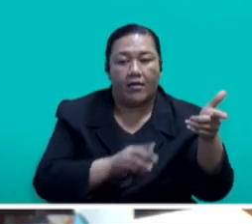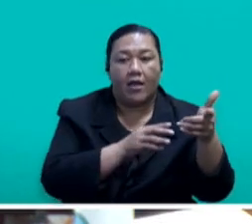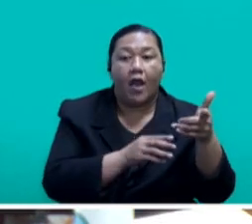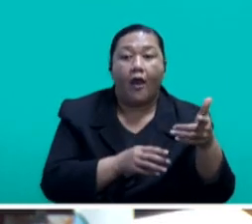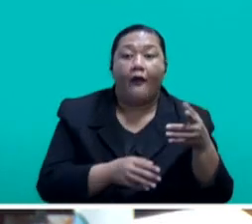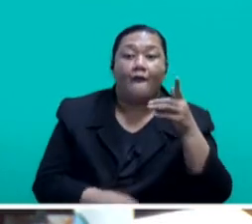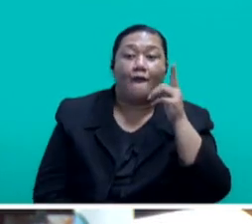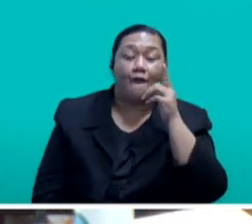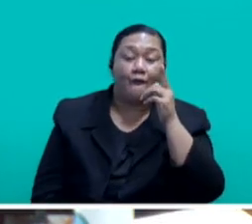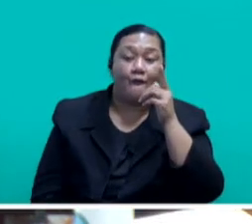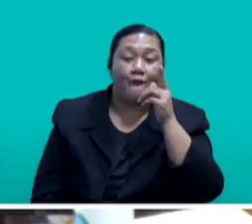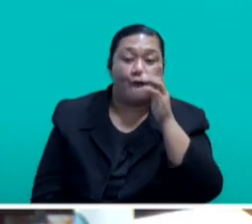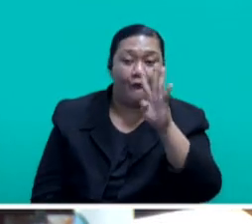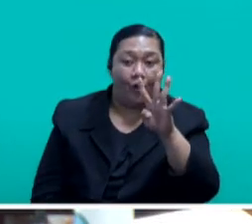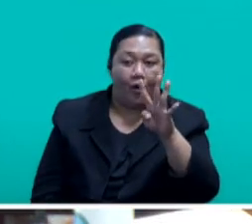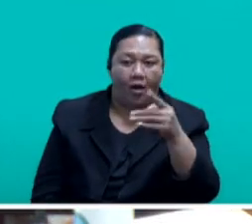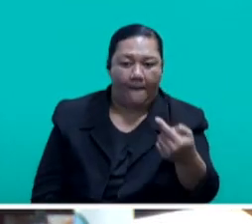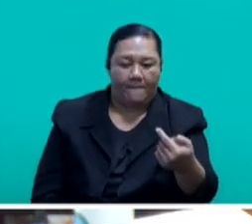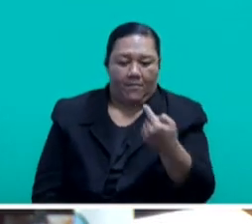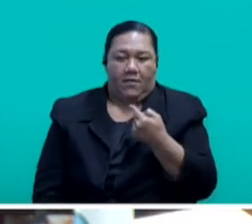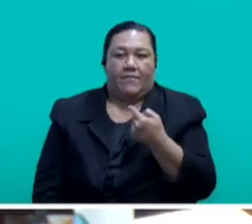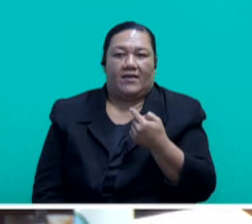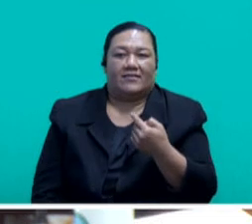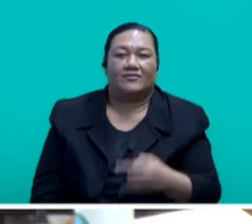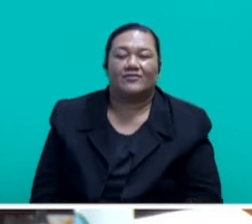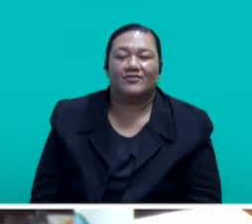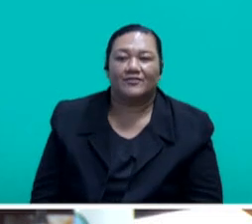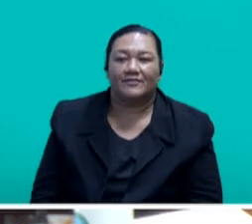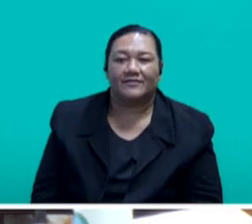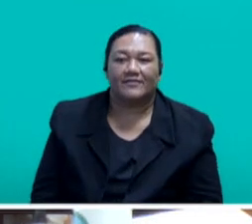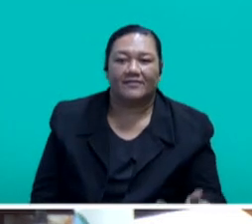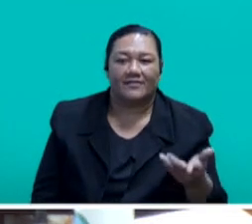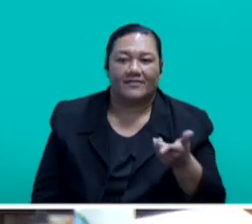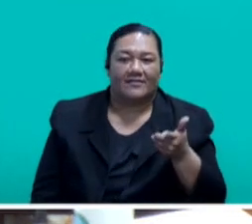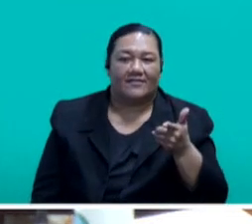Take responsibility for the mess that you created.